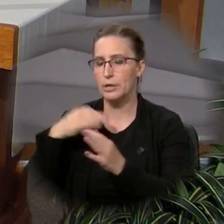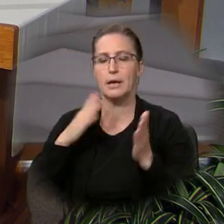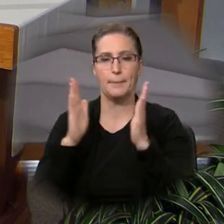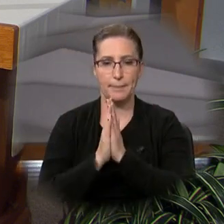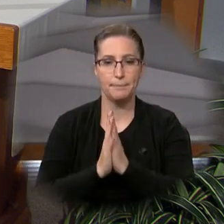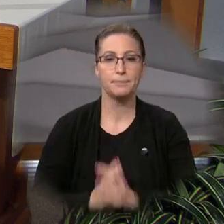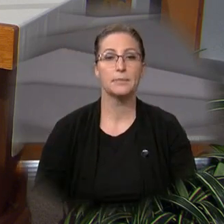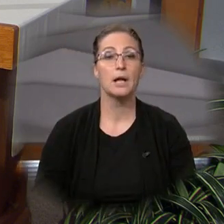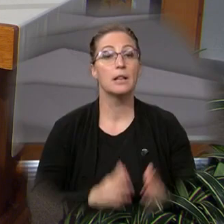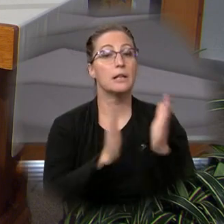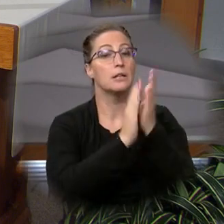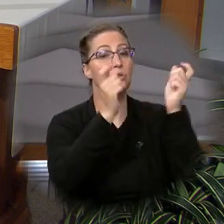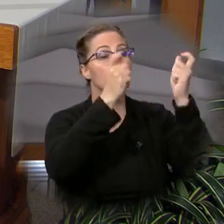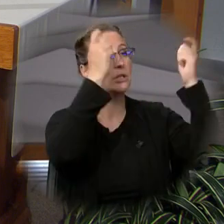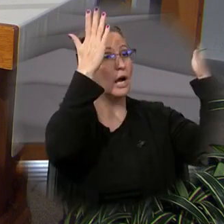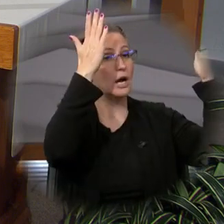Amen.